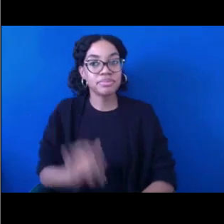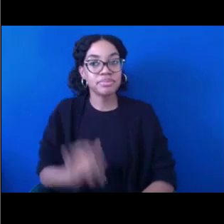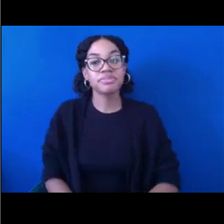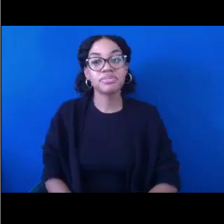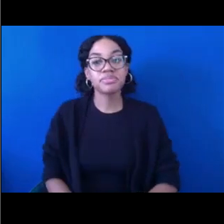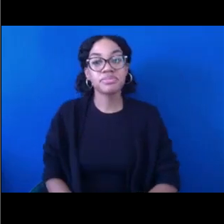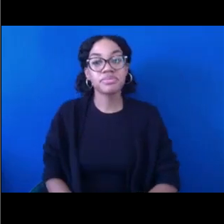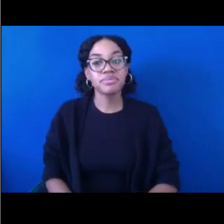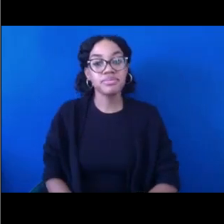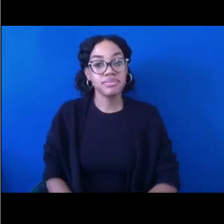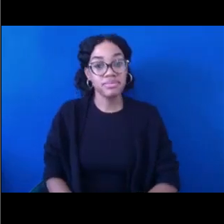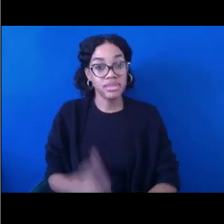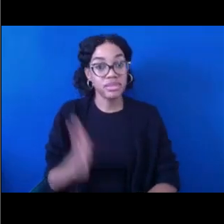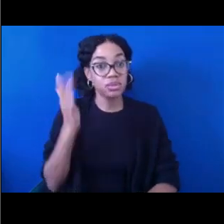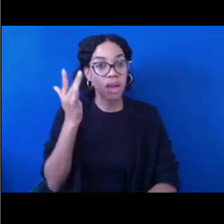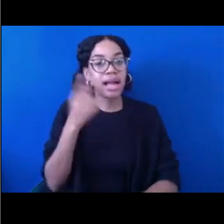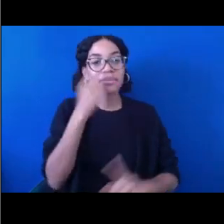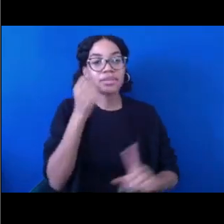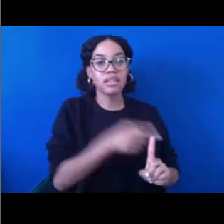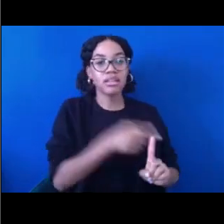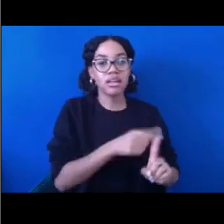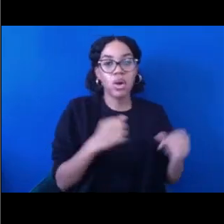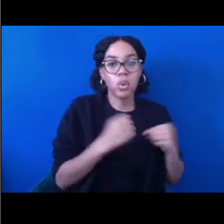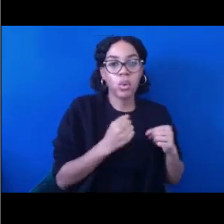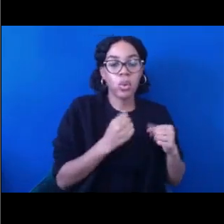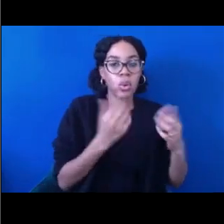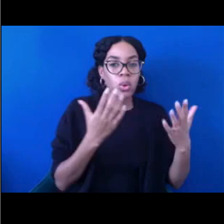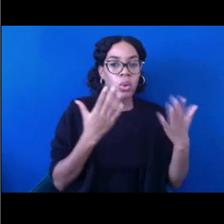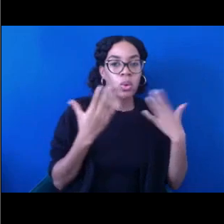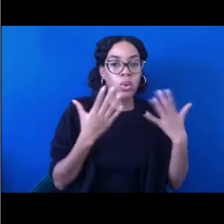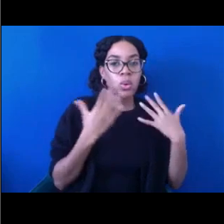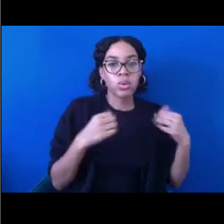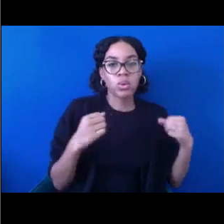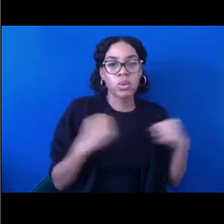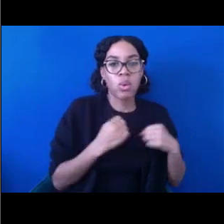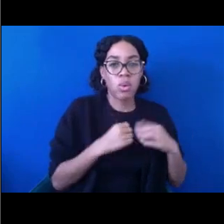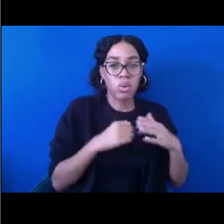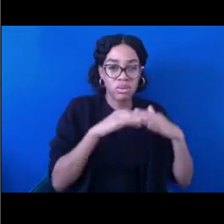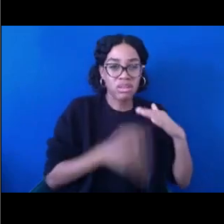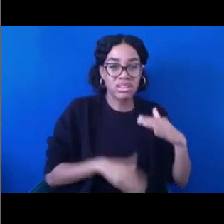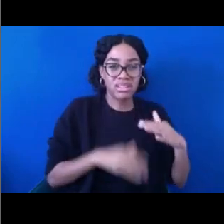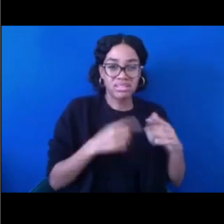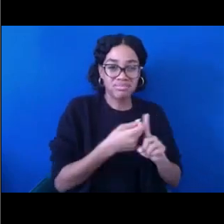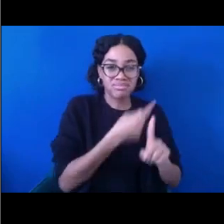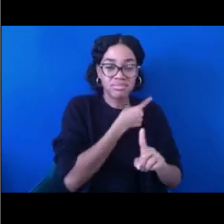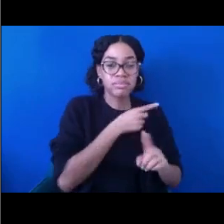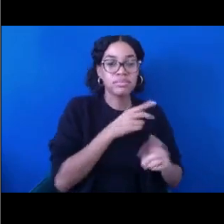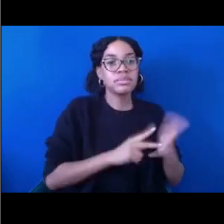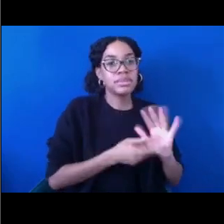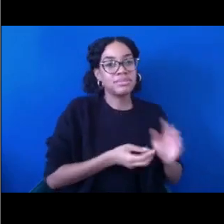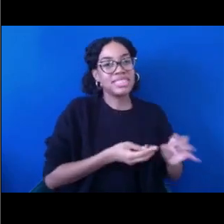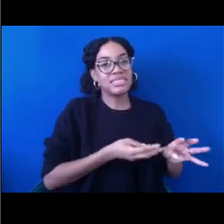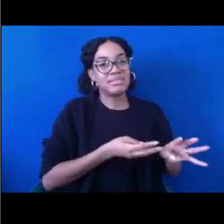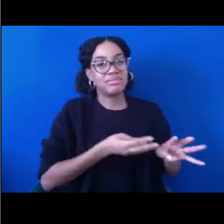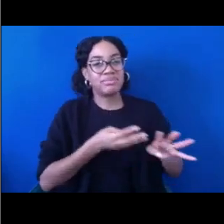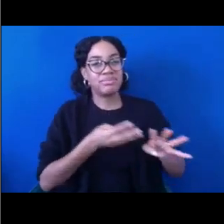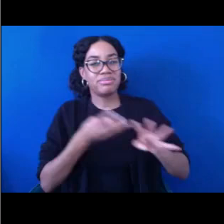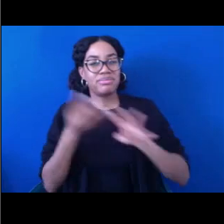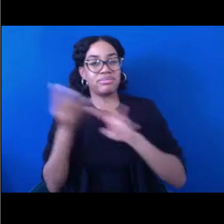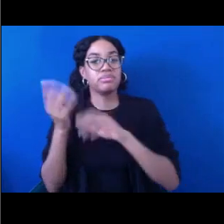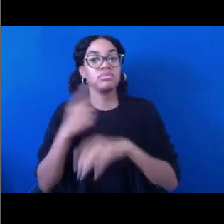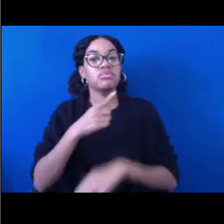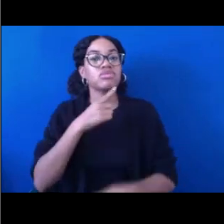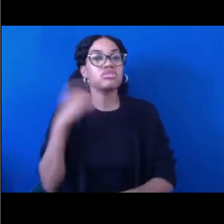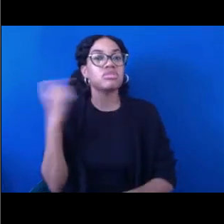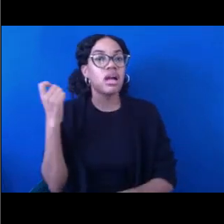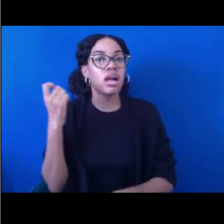not being surged in this area. You're dry, you're warm, and that's a La Nina winter. Now, that